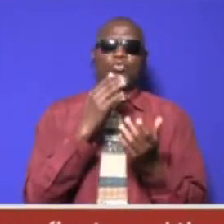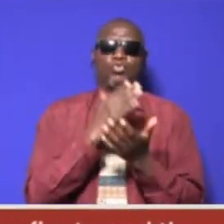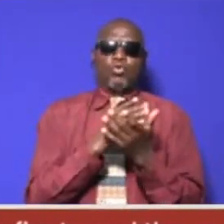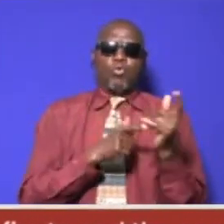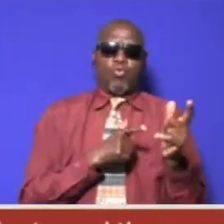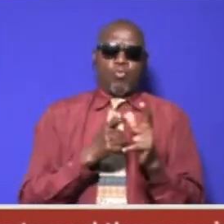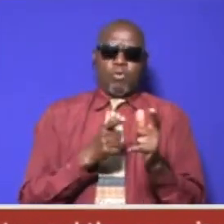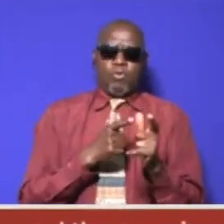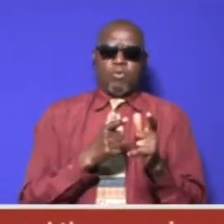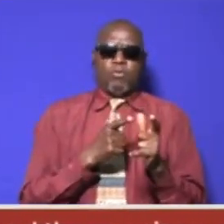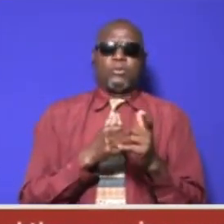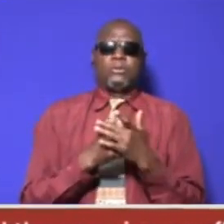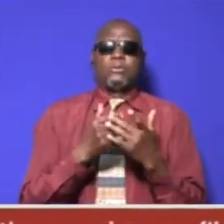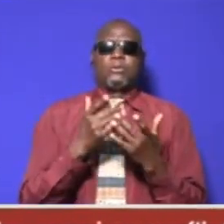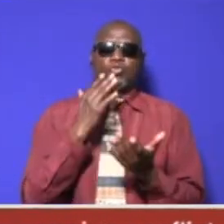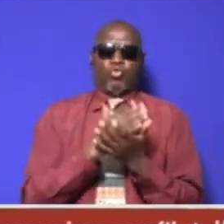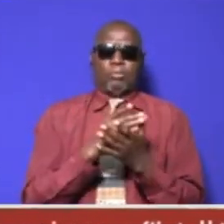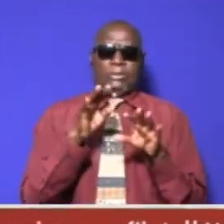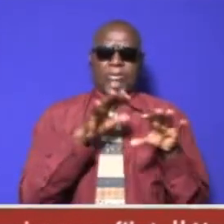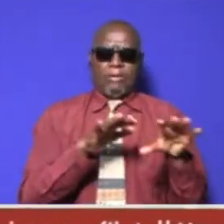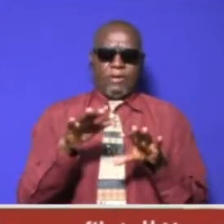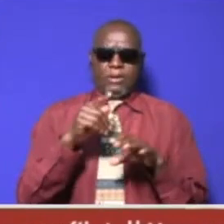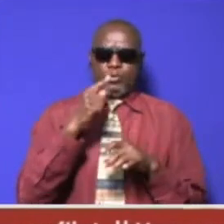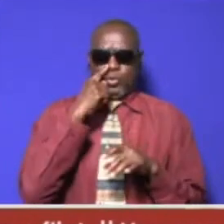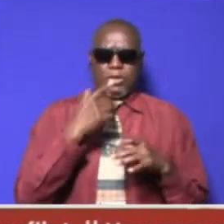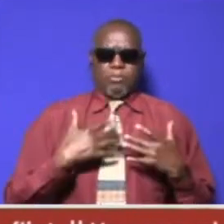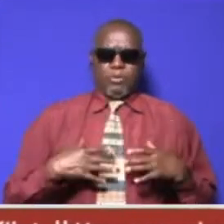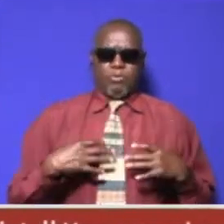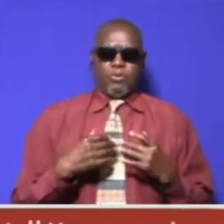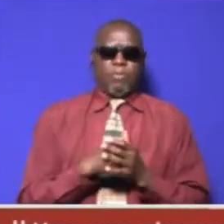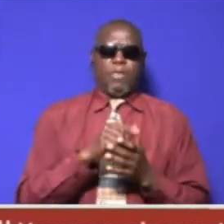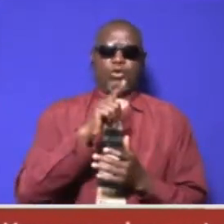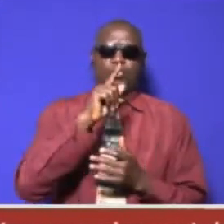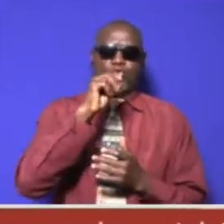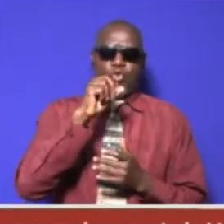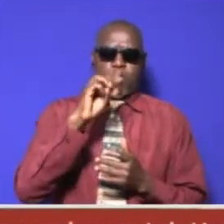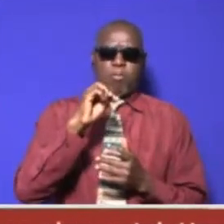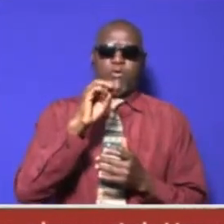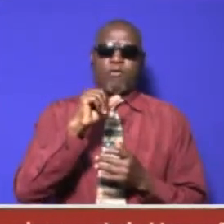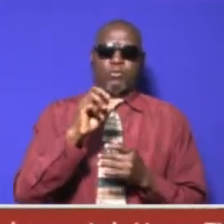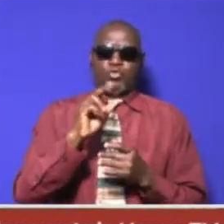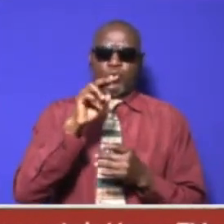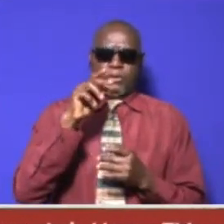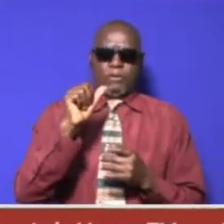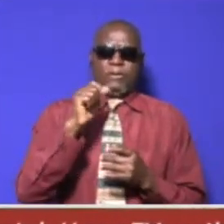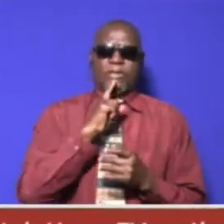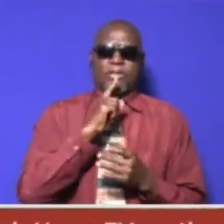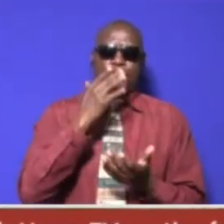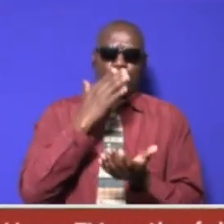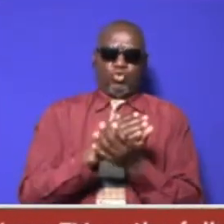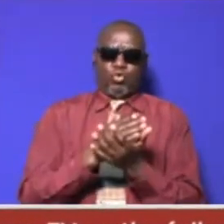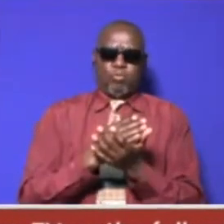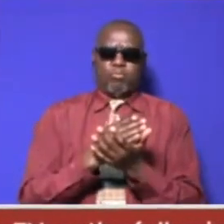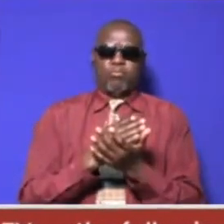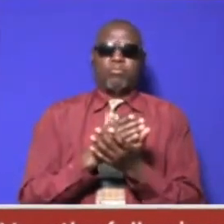immense suffering of the Sudanese people. The U.S. envoy to Sudan, Tom Perioli, had earlier said that the peace talks would go on as planned,